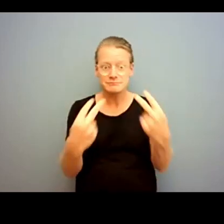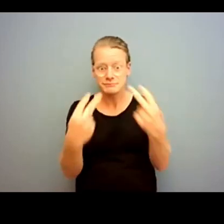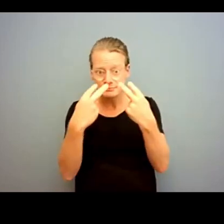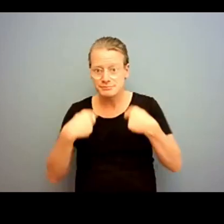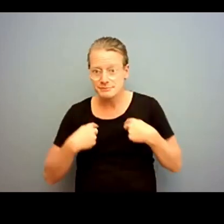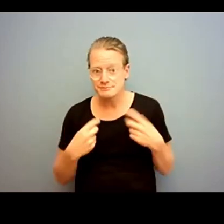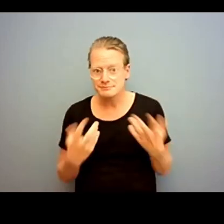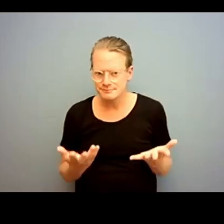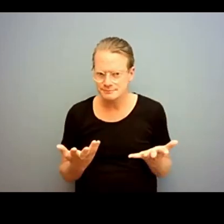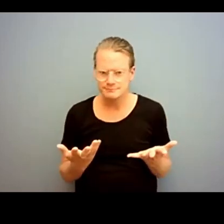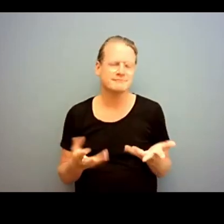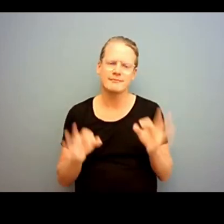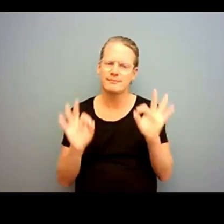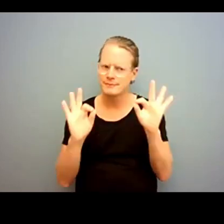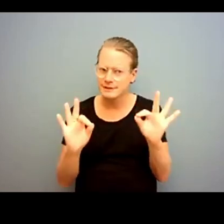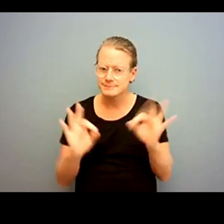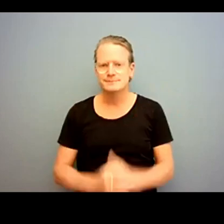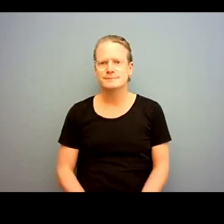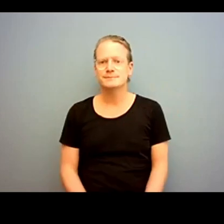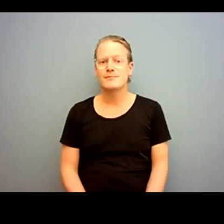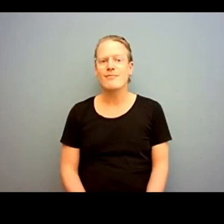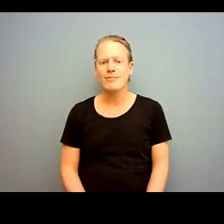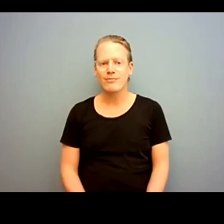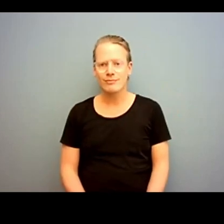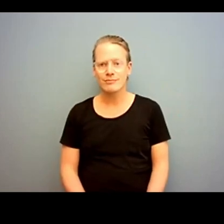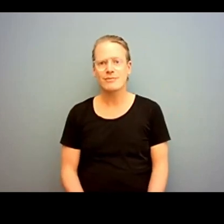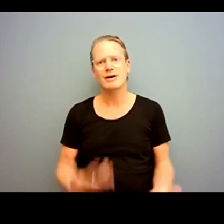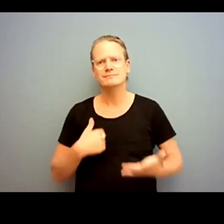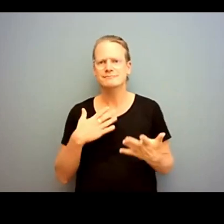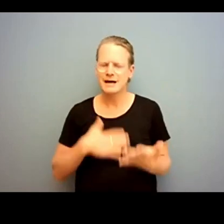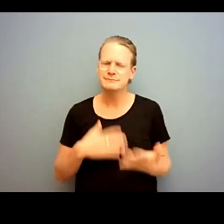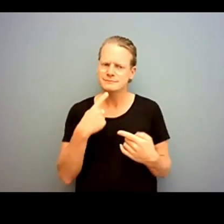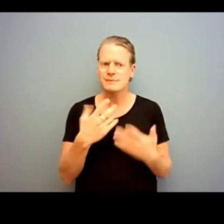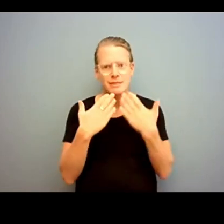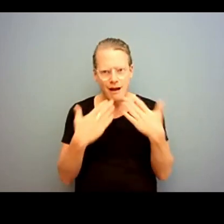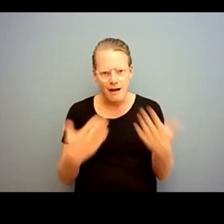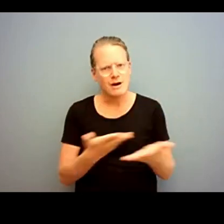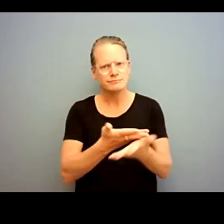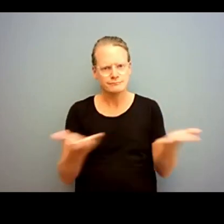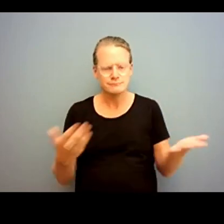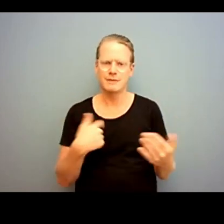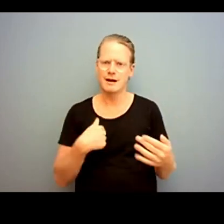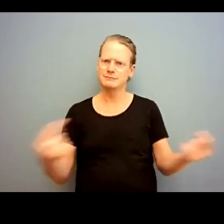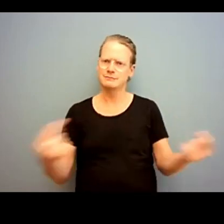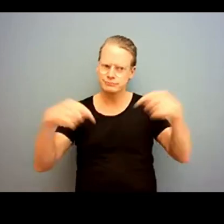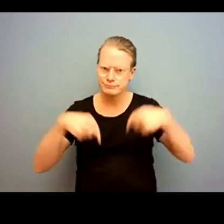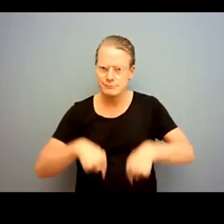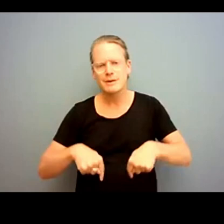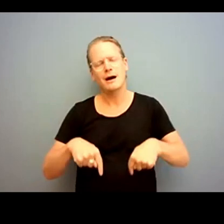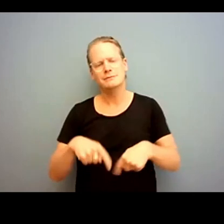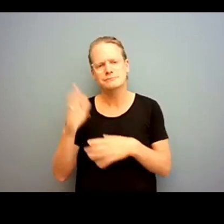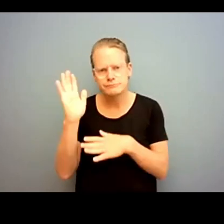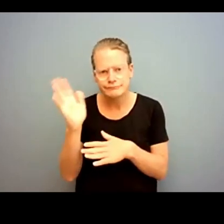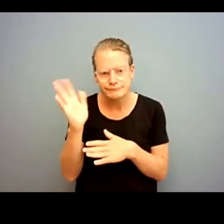Perfectly. Very good. Well, I want to thank you for the opportunity to address you today, and thank you indeed